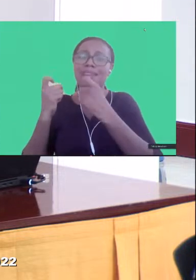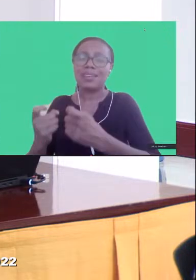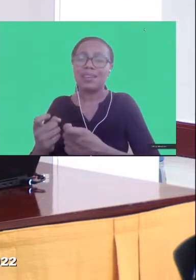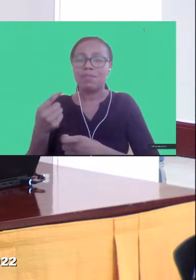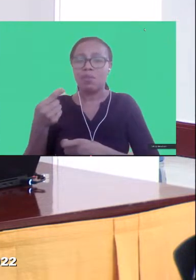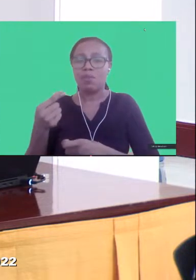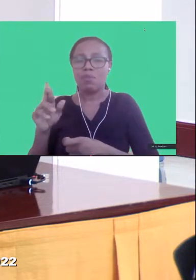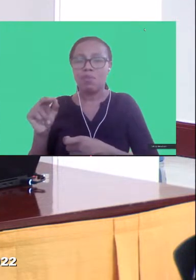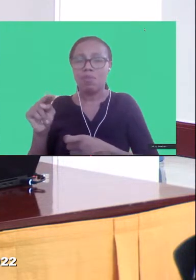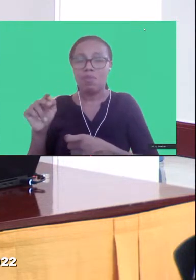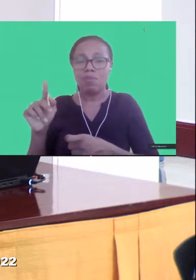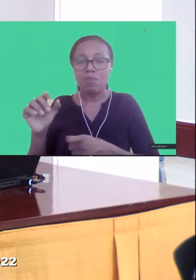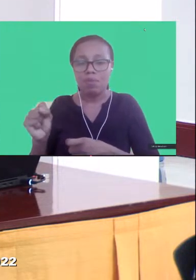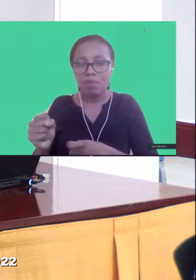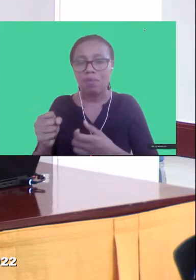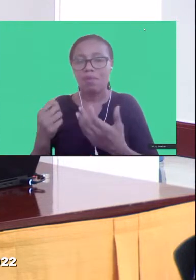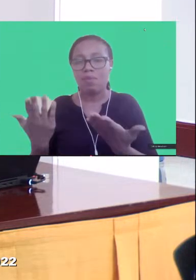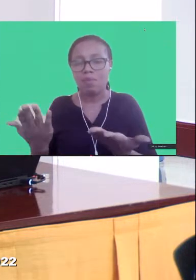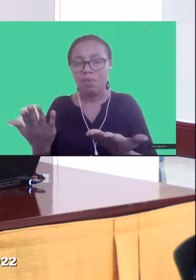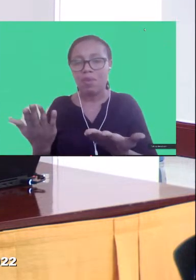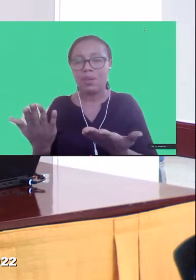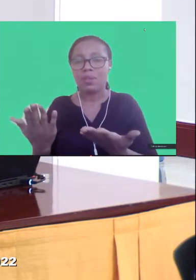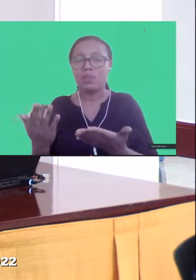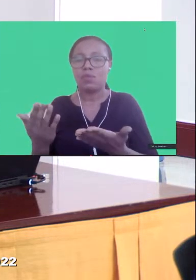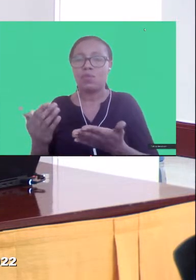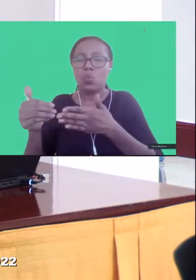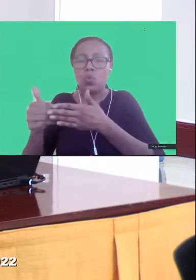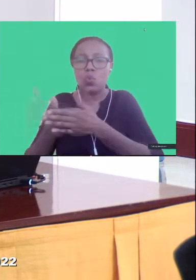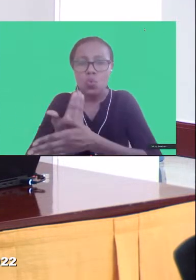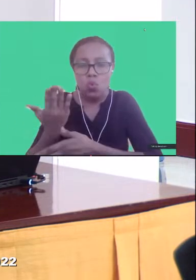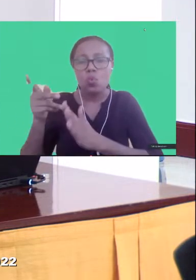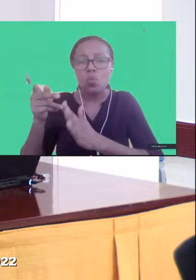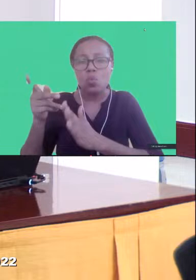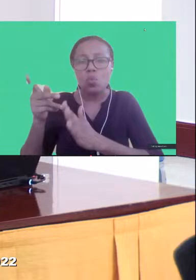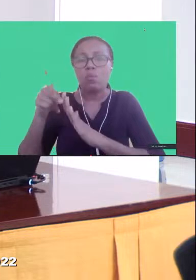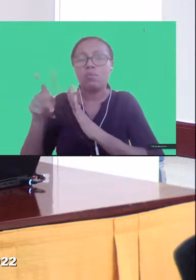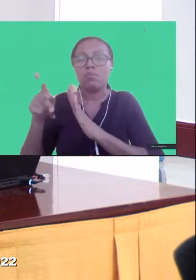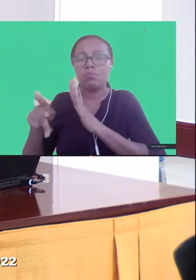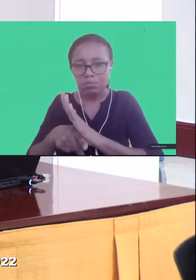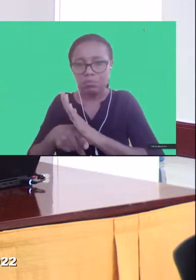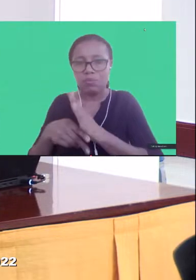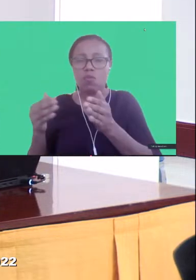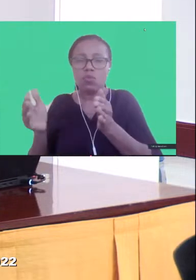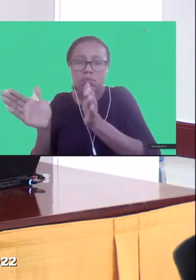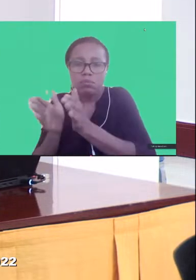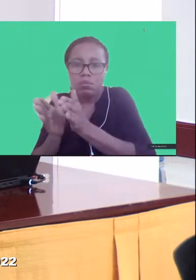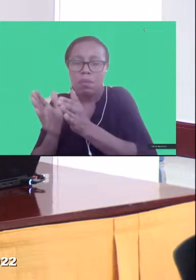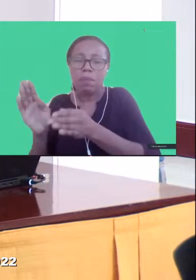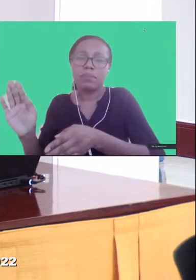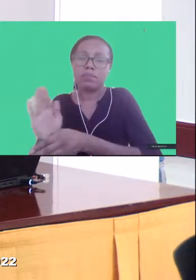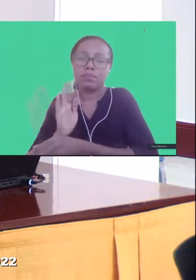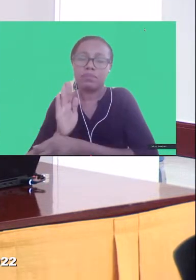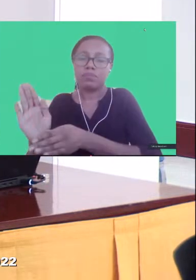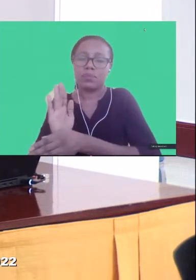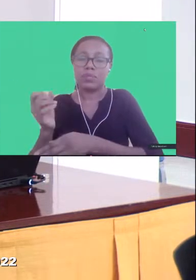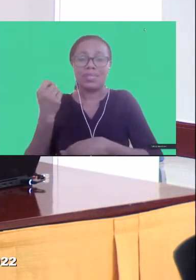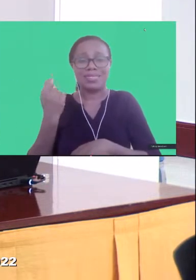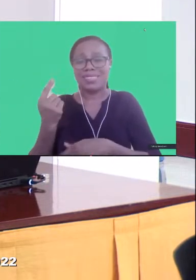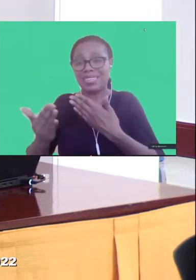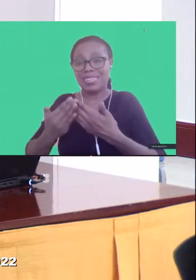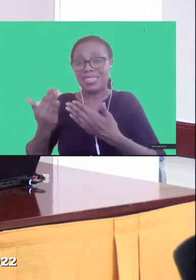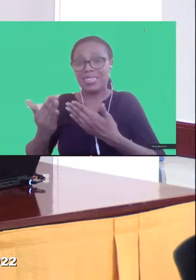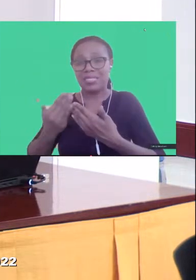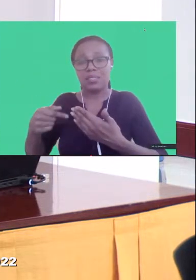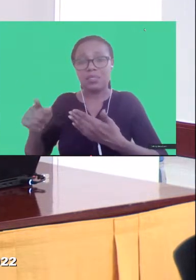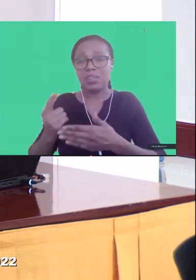of the things we recognize is sometimes it's not easy for businesses to enter into loans, and especially with COVID, this